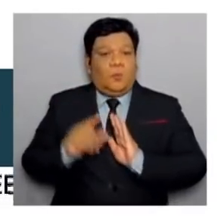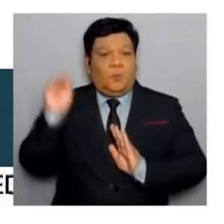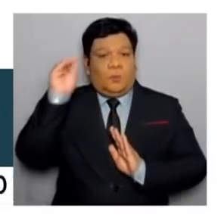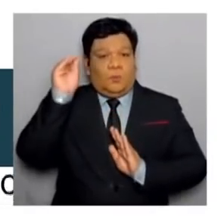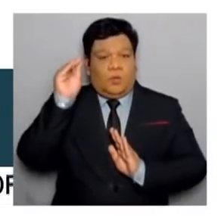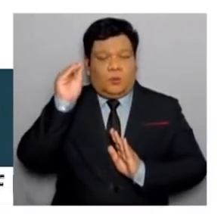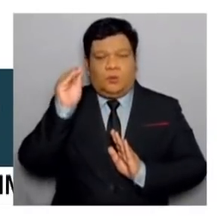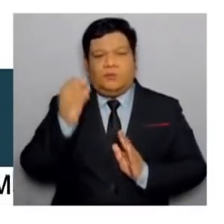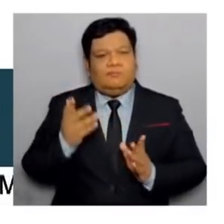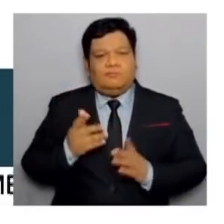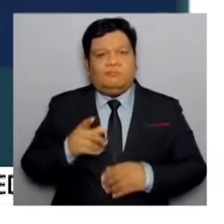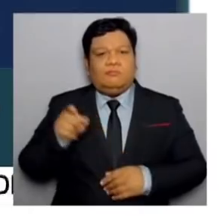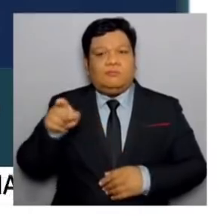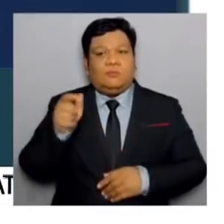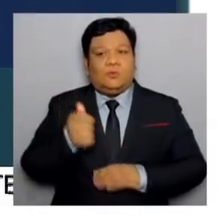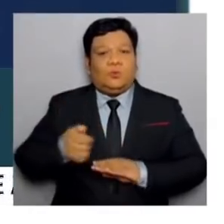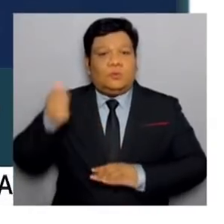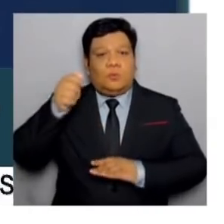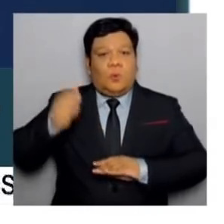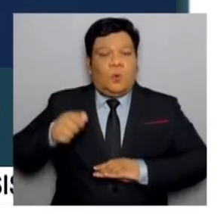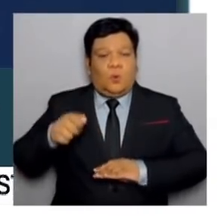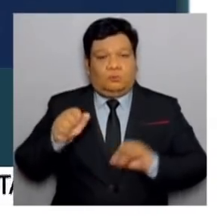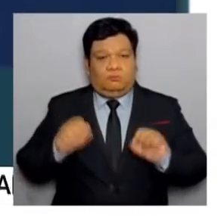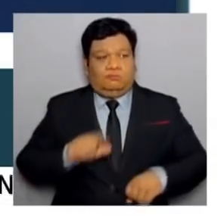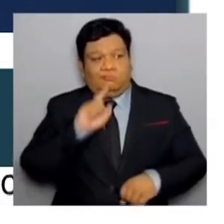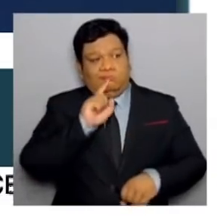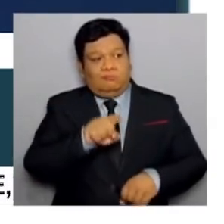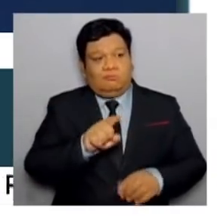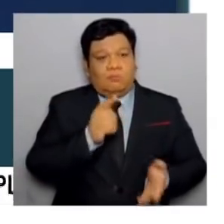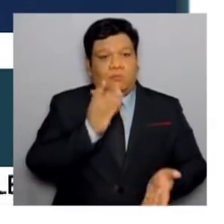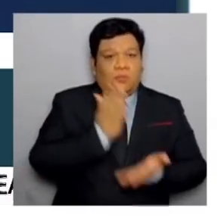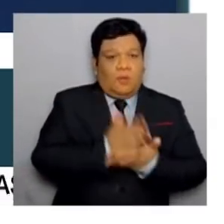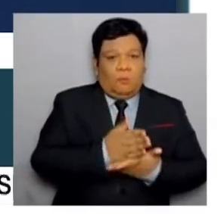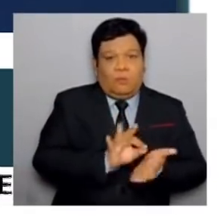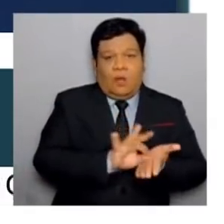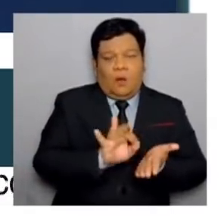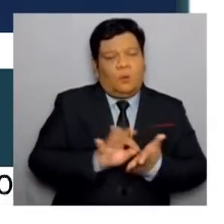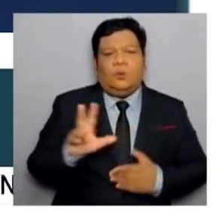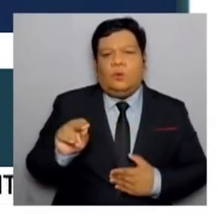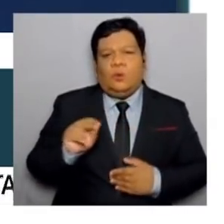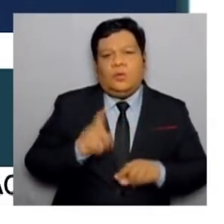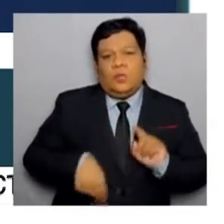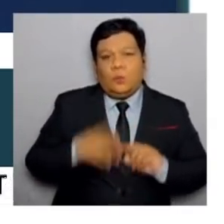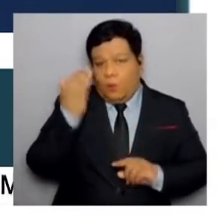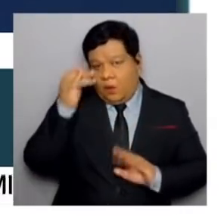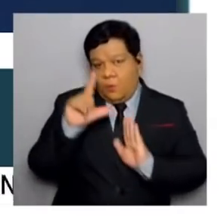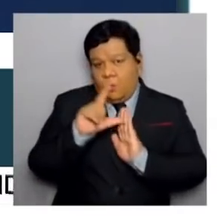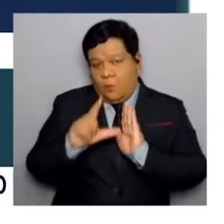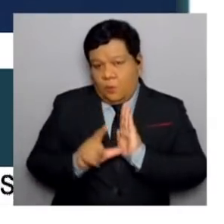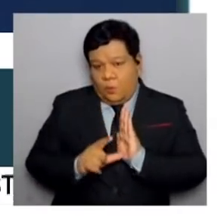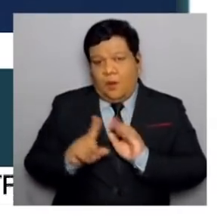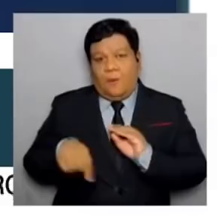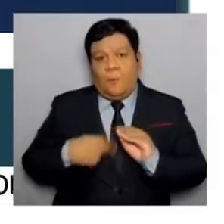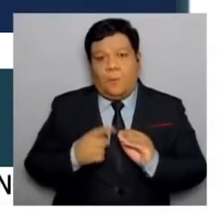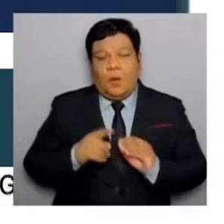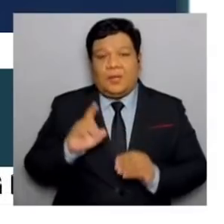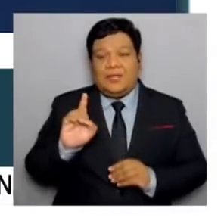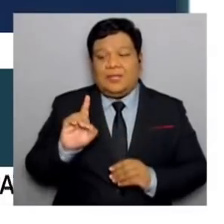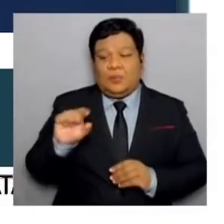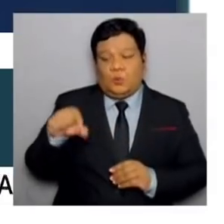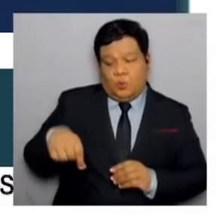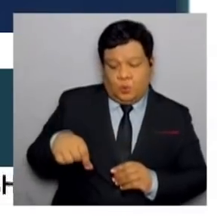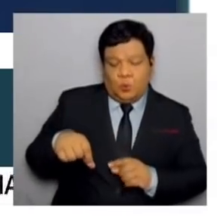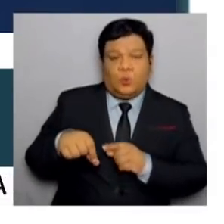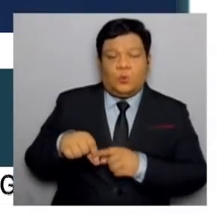pwede mag-issue ng suspension as regards the canvassing of votes, because the law governing disqualifications and denied